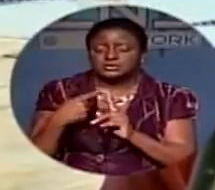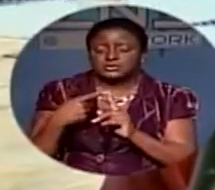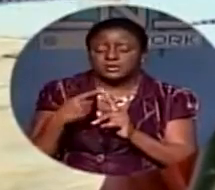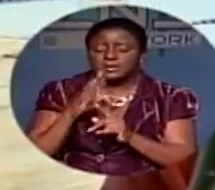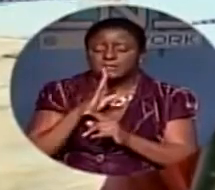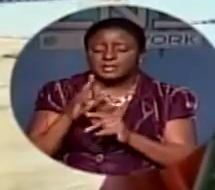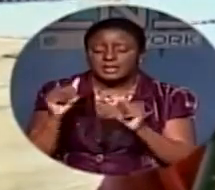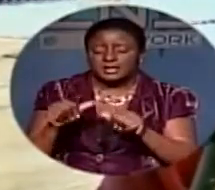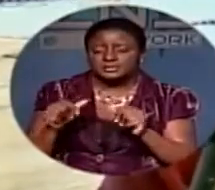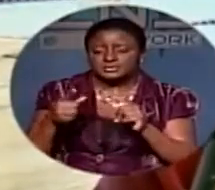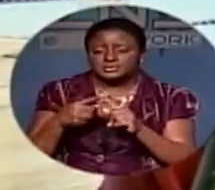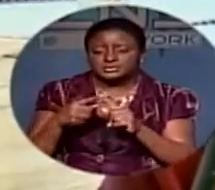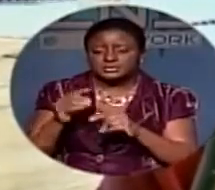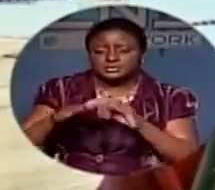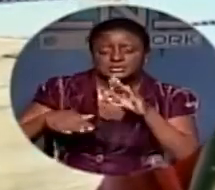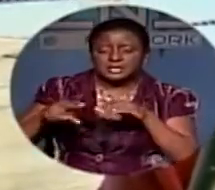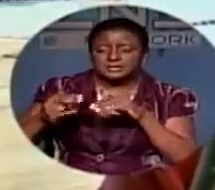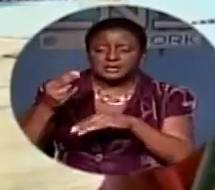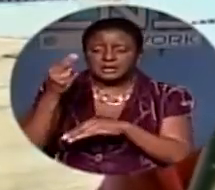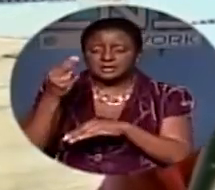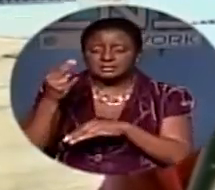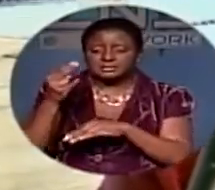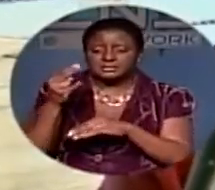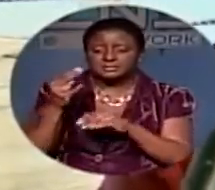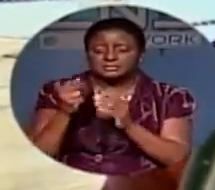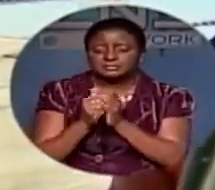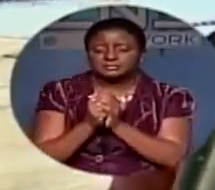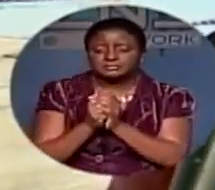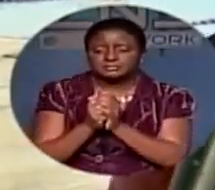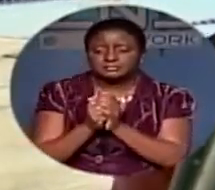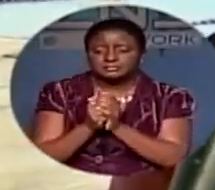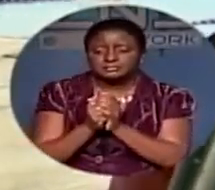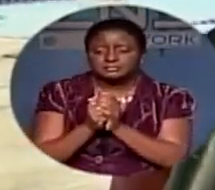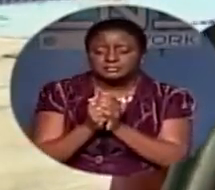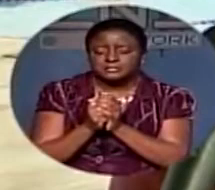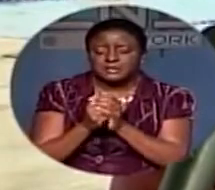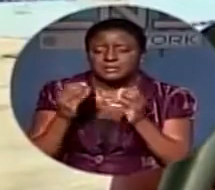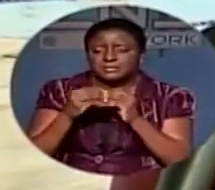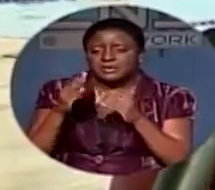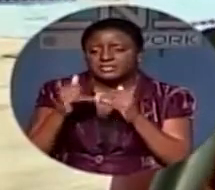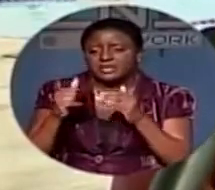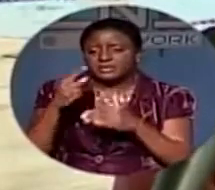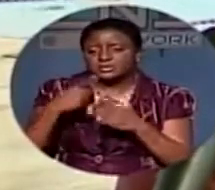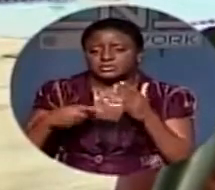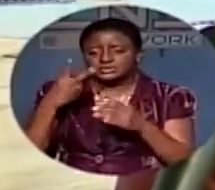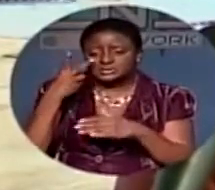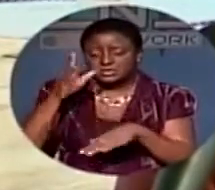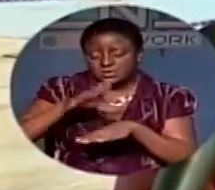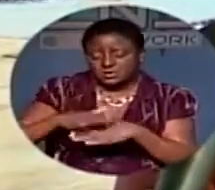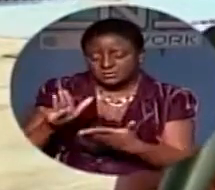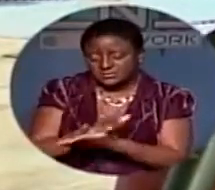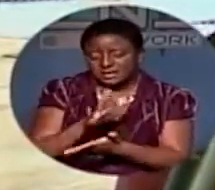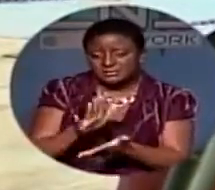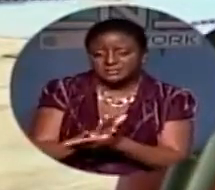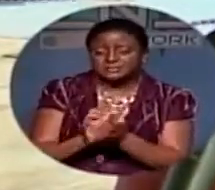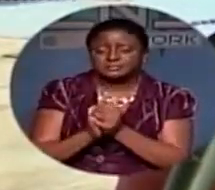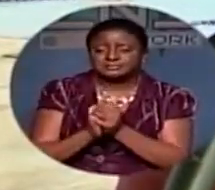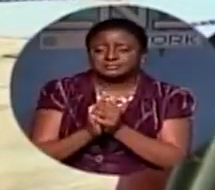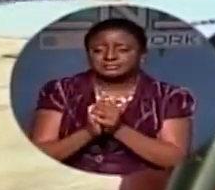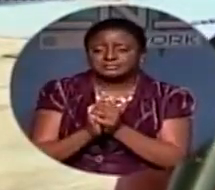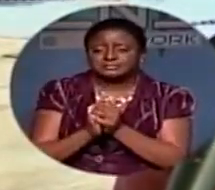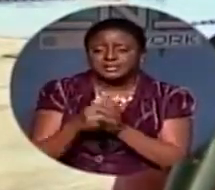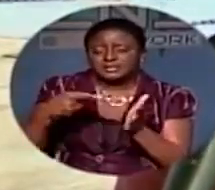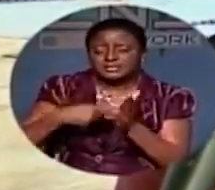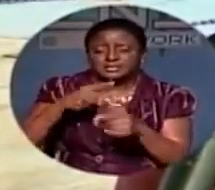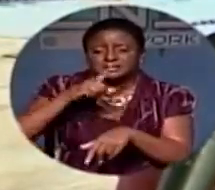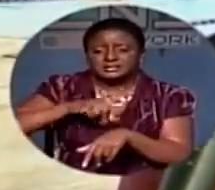what's on the records, as what is on the paper as far as how we look. You know, the 12 and unders have been pretty weak for us for quite a while. This